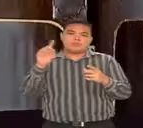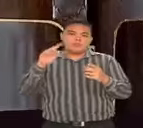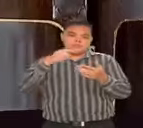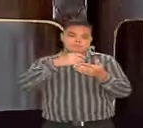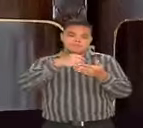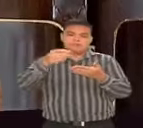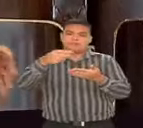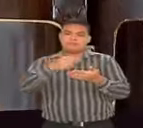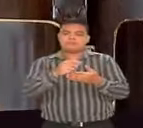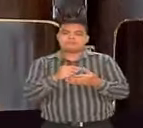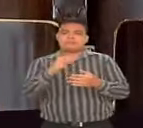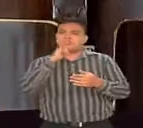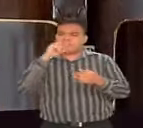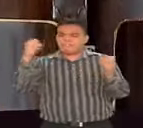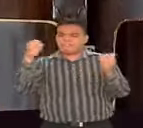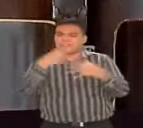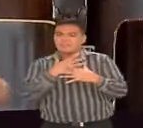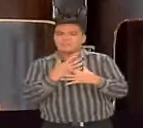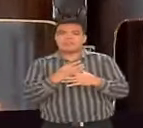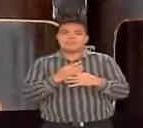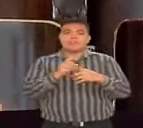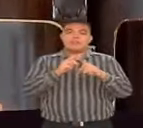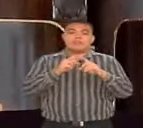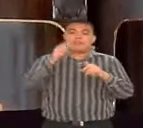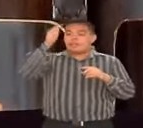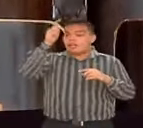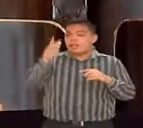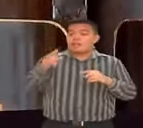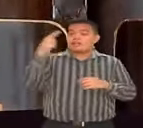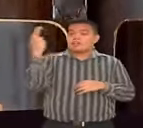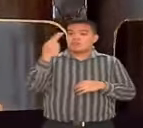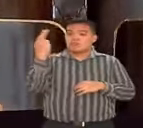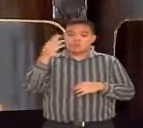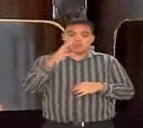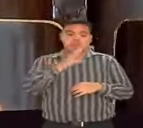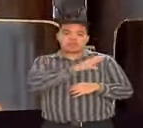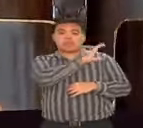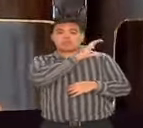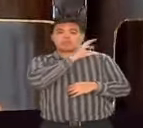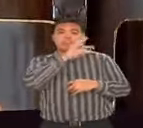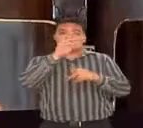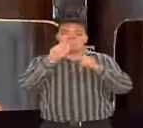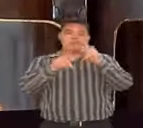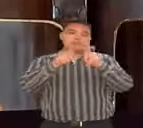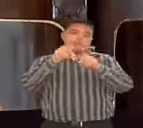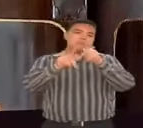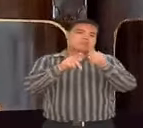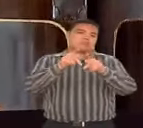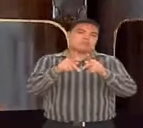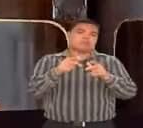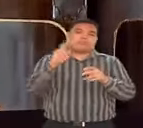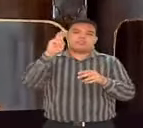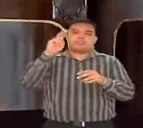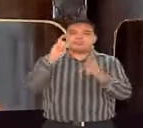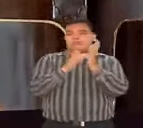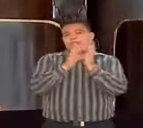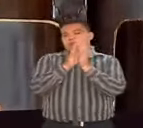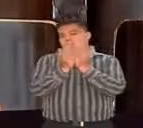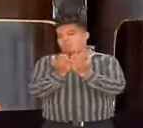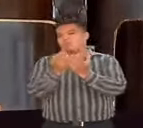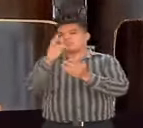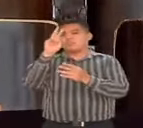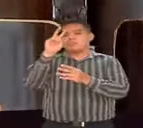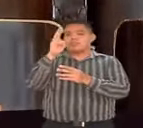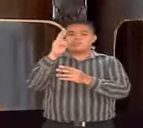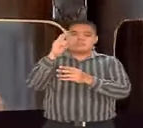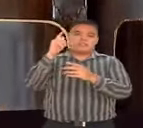gihatag, no? So don't be fearful. God uses courageous people. 2 Timothy chapter